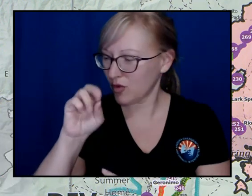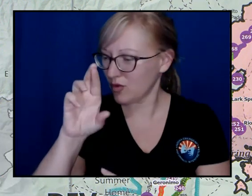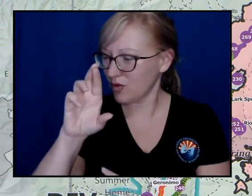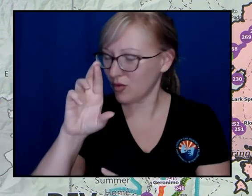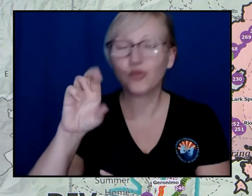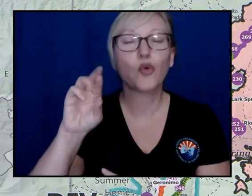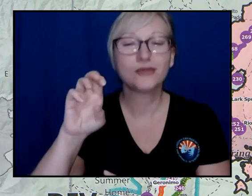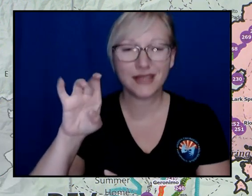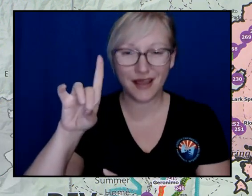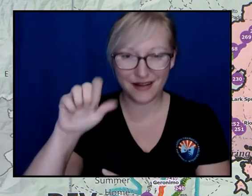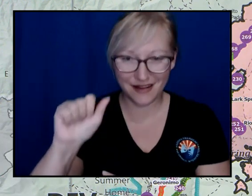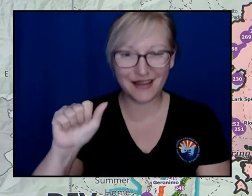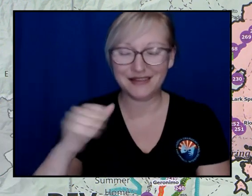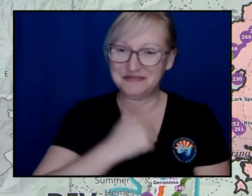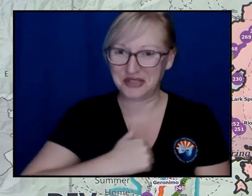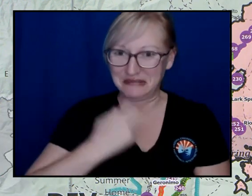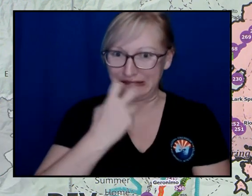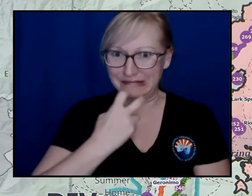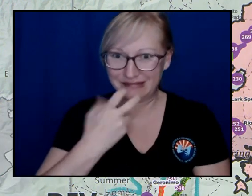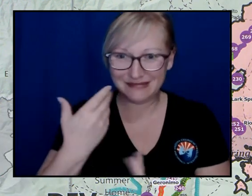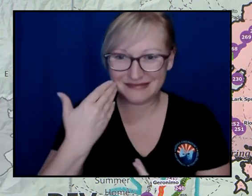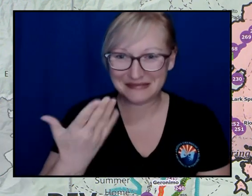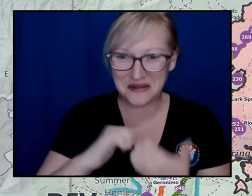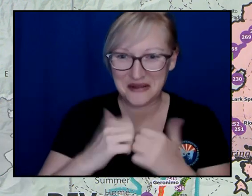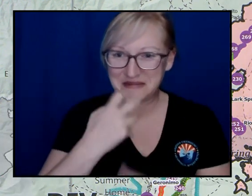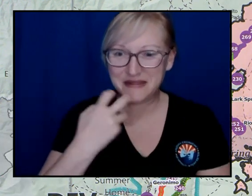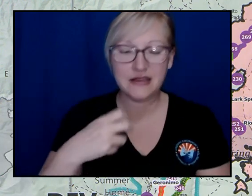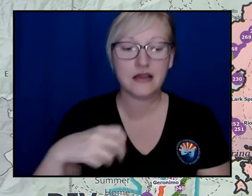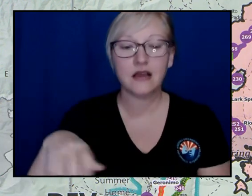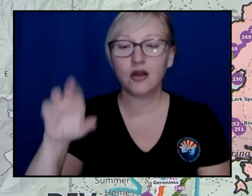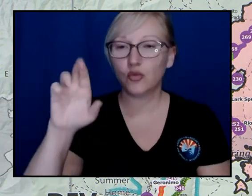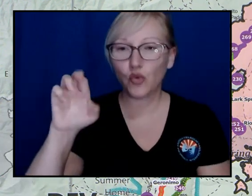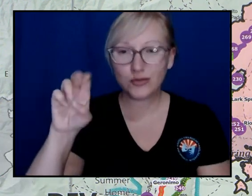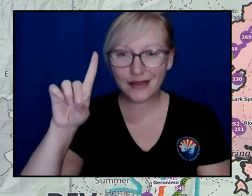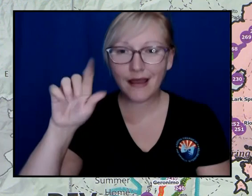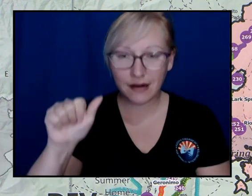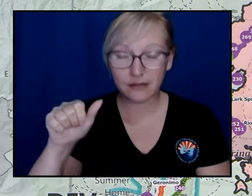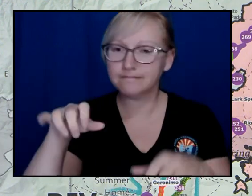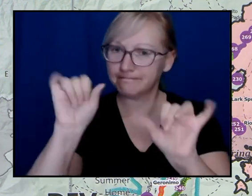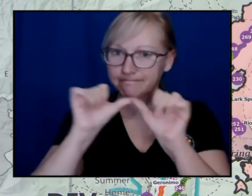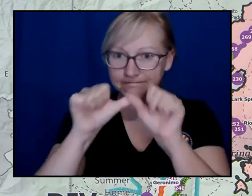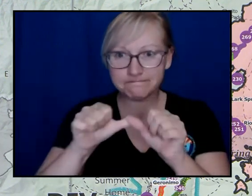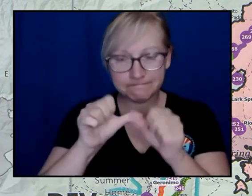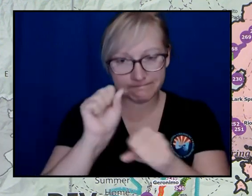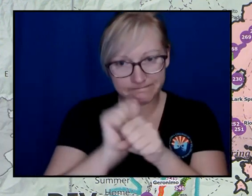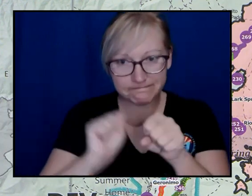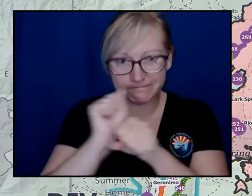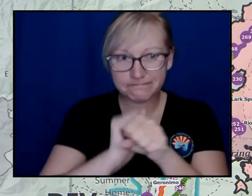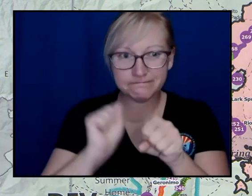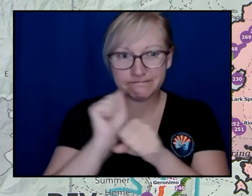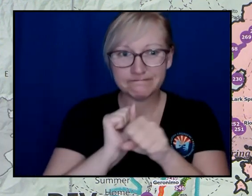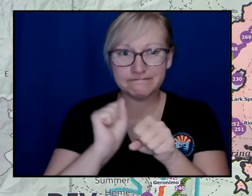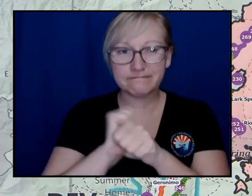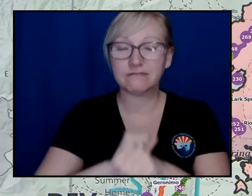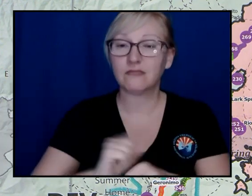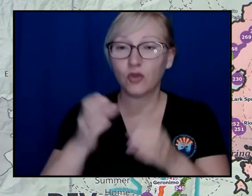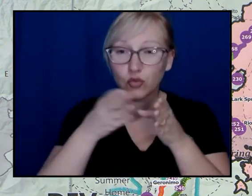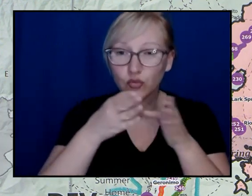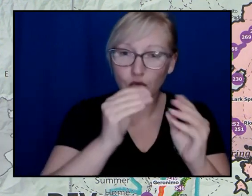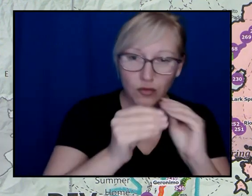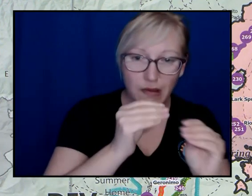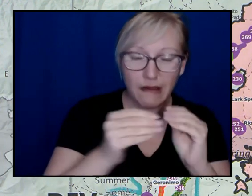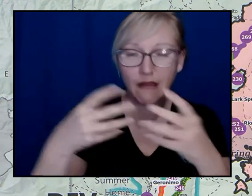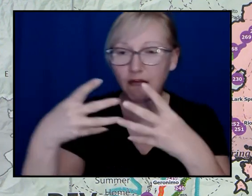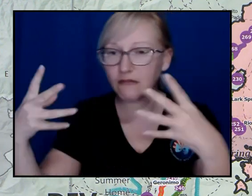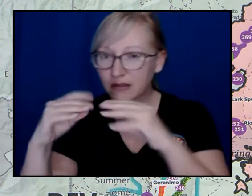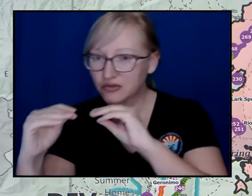Rosiata area. I apologize for that. We continue to do quite a bit of work in there with some road repair work, some fencing work, and